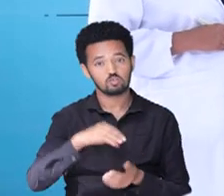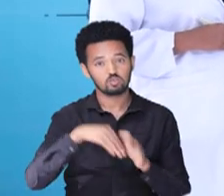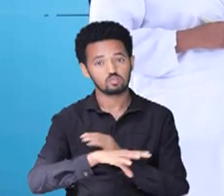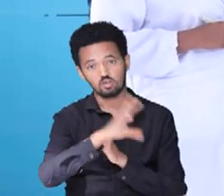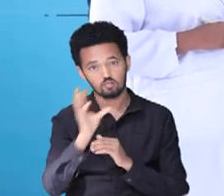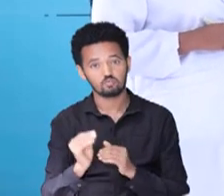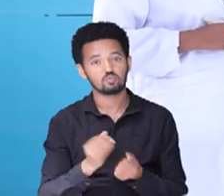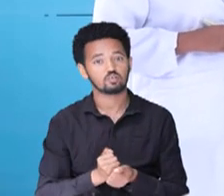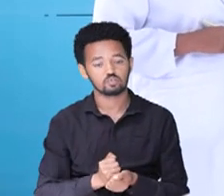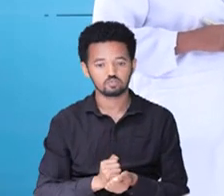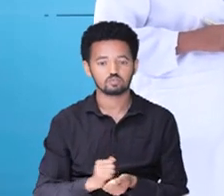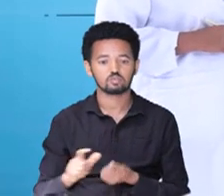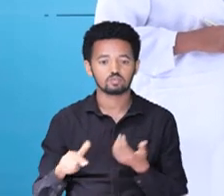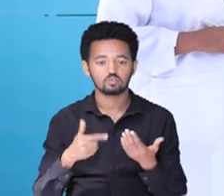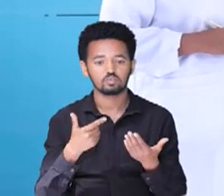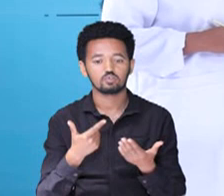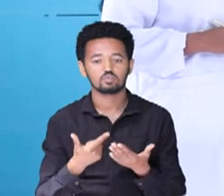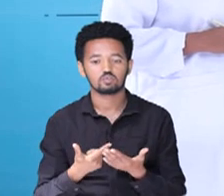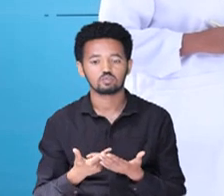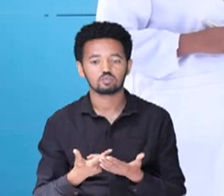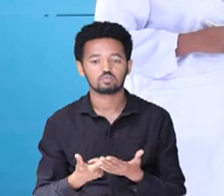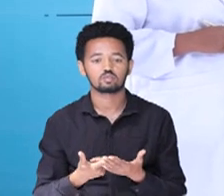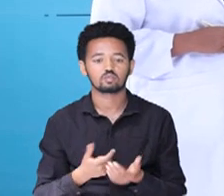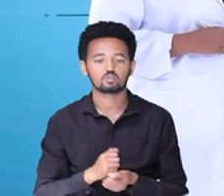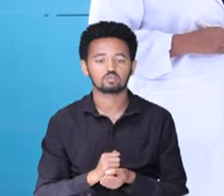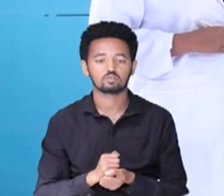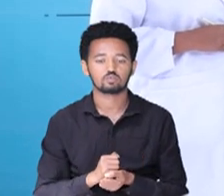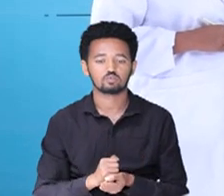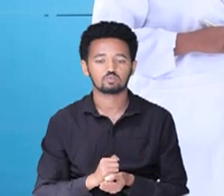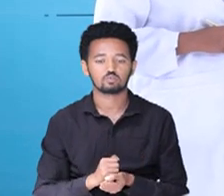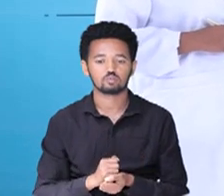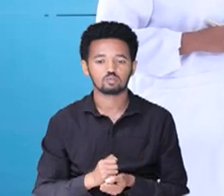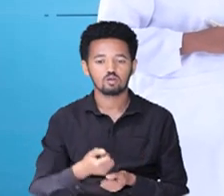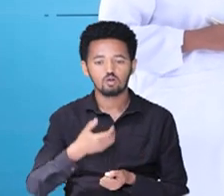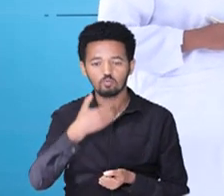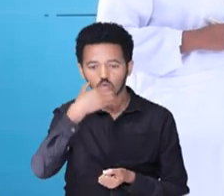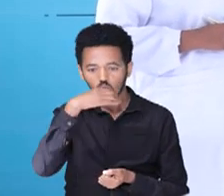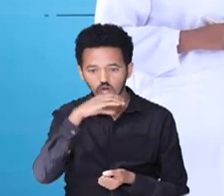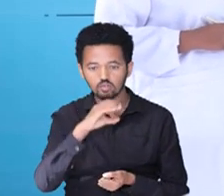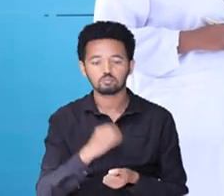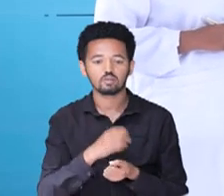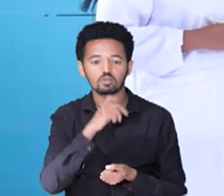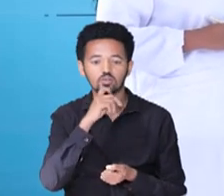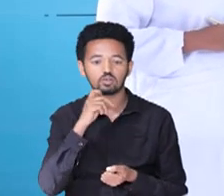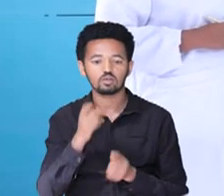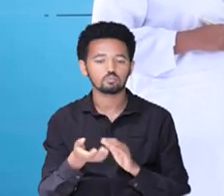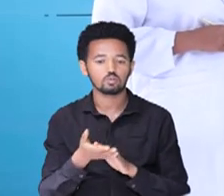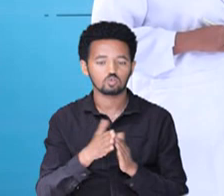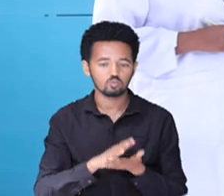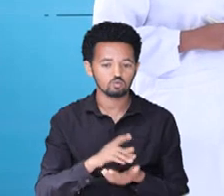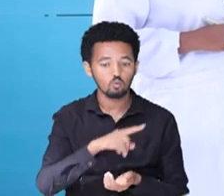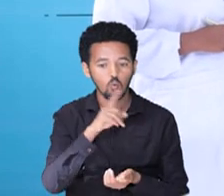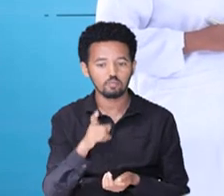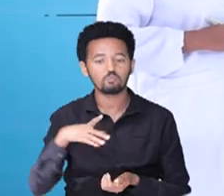terracing. Terracing is constructing stair-like structure along hillside to reduce soil